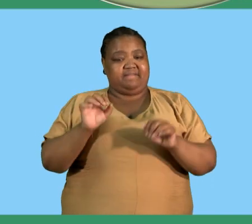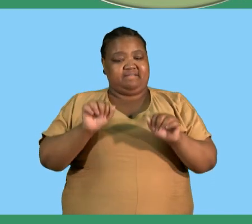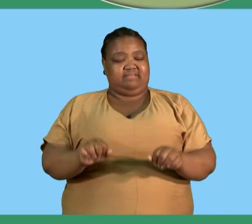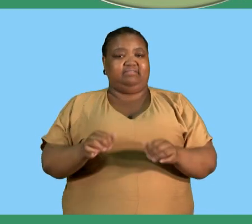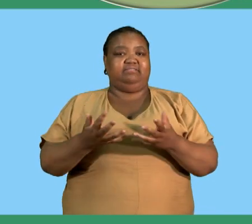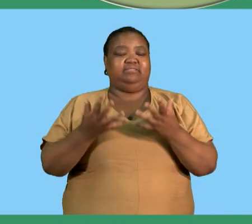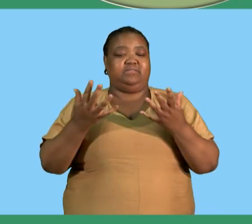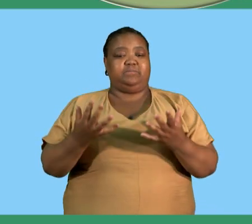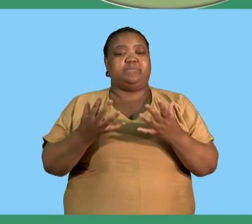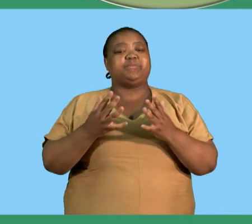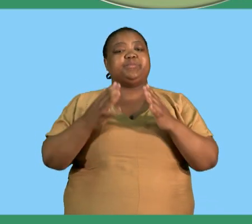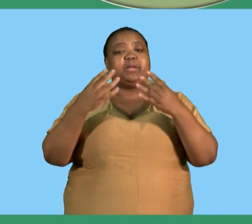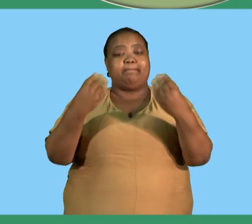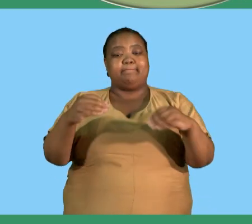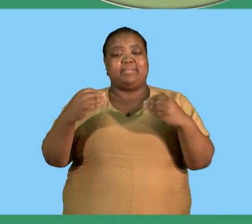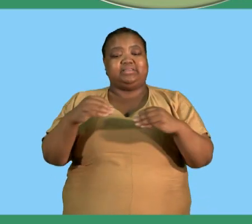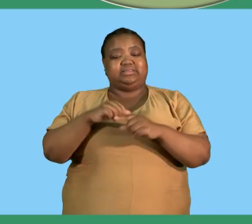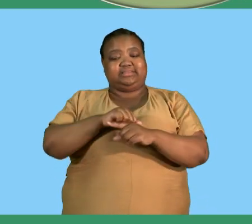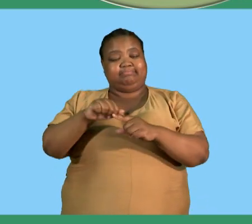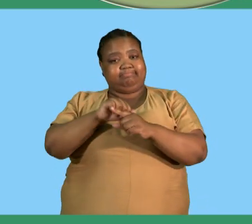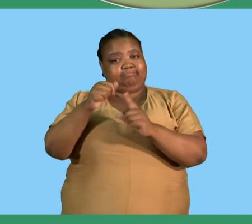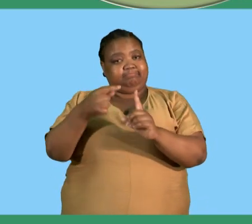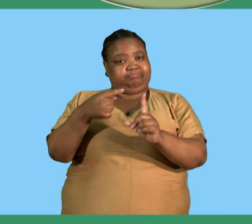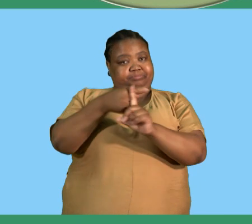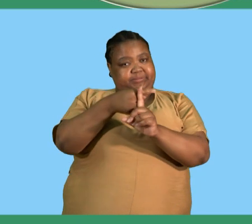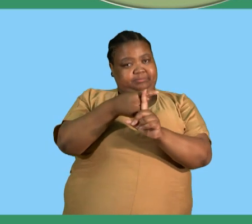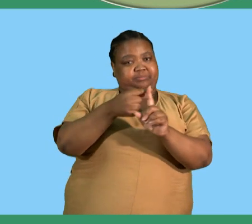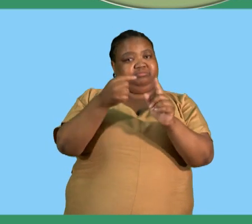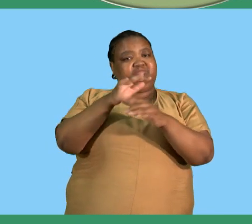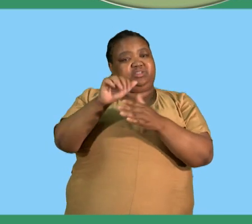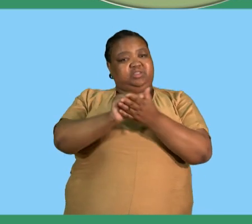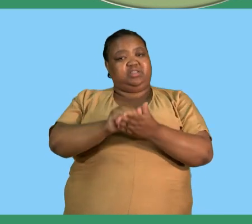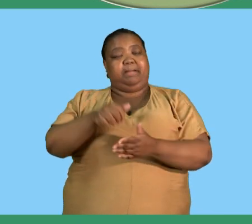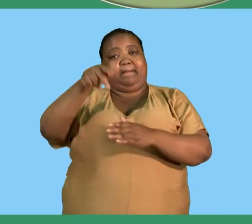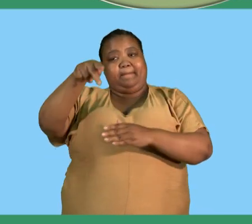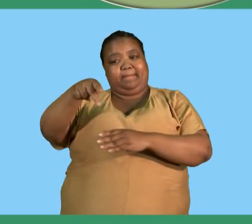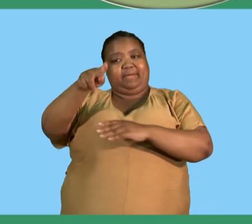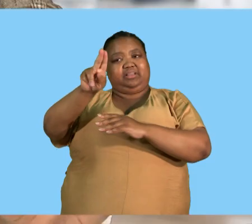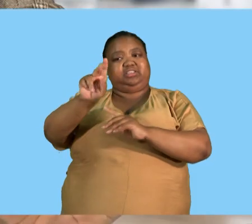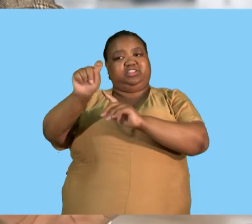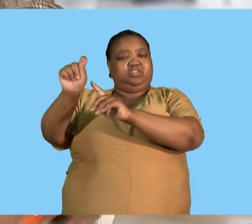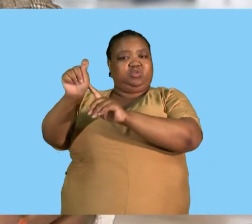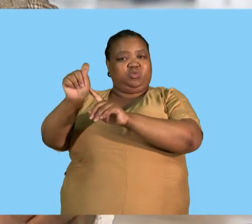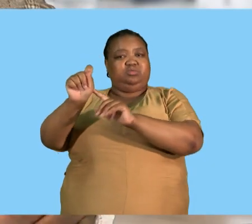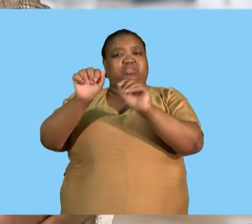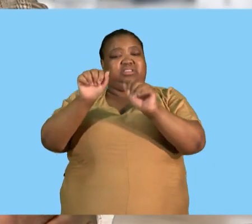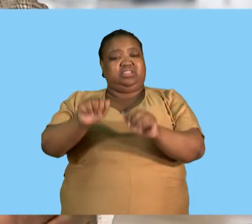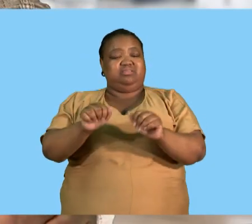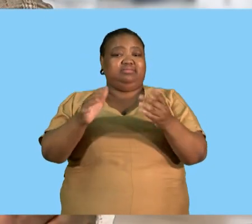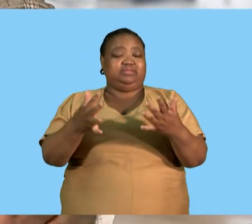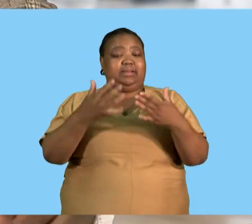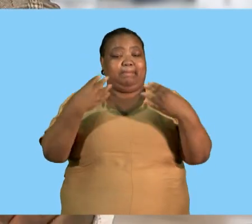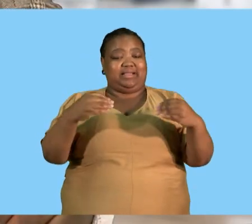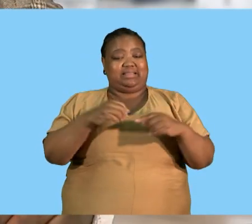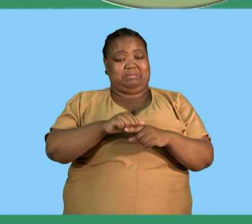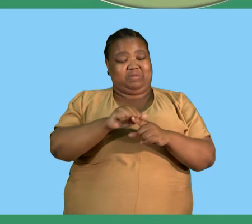The unethical business practices. Can you see? I've made my put. So put unethical business practices.